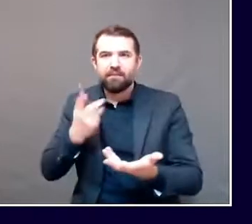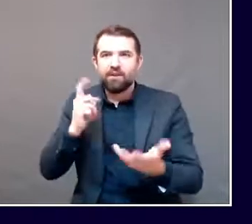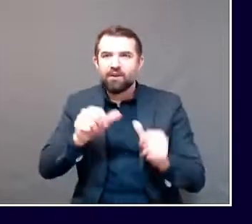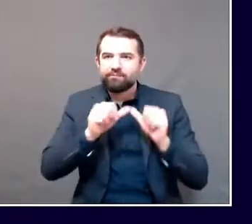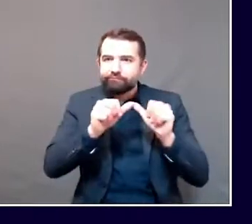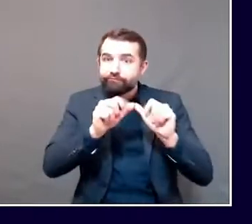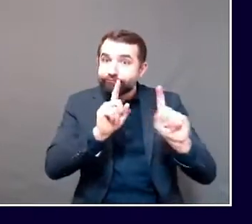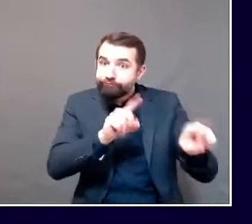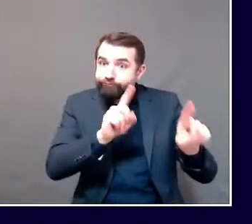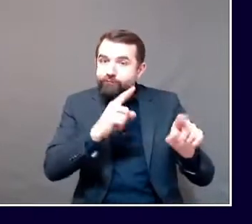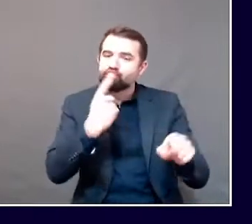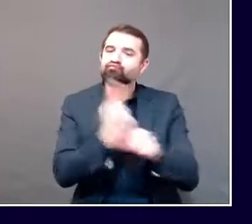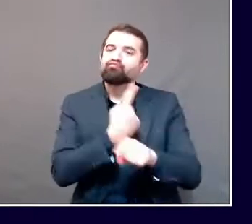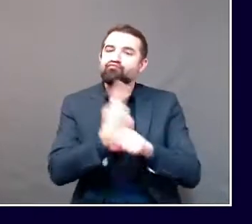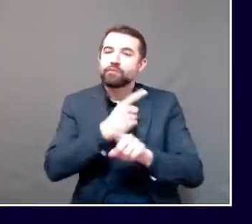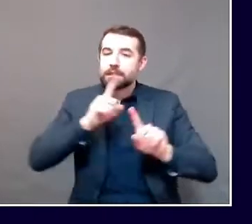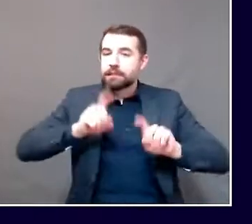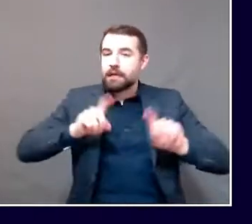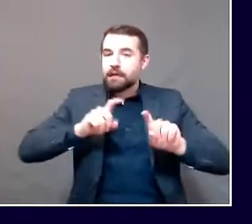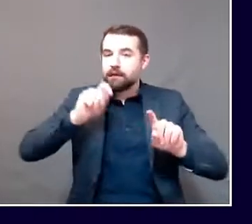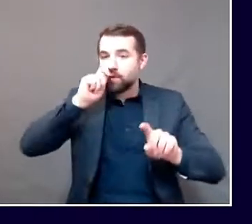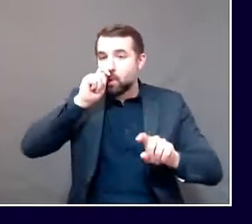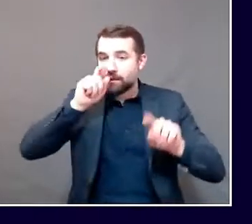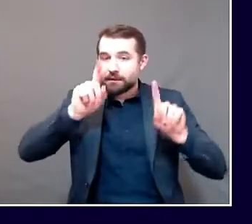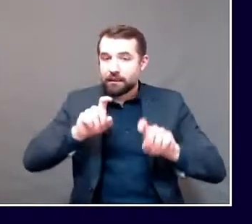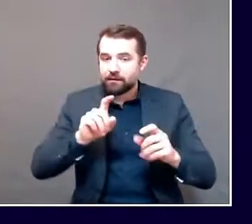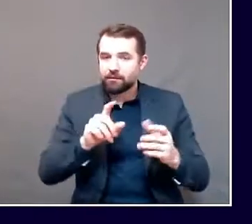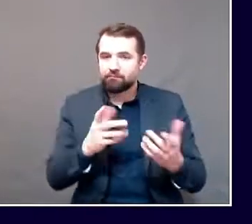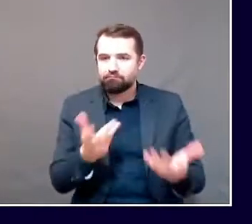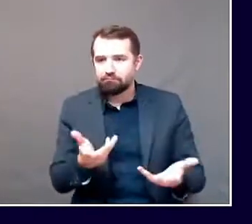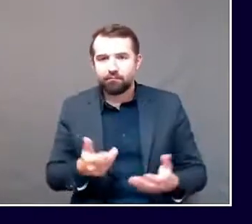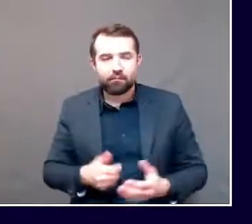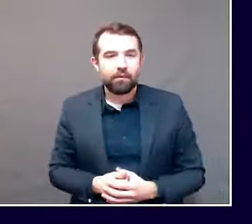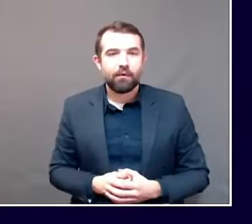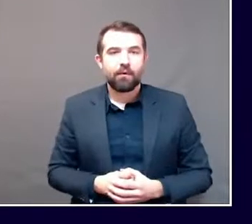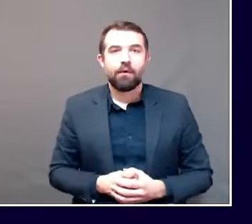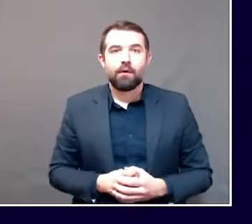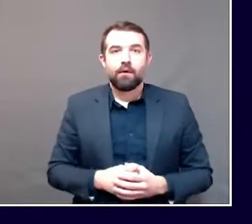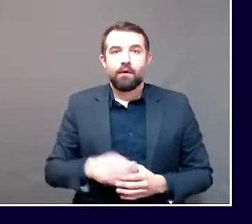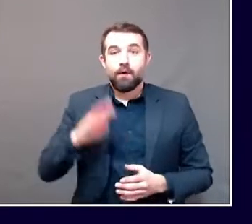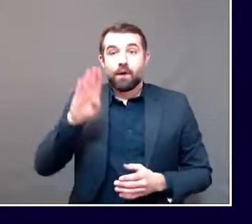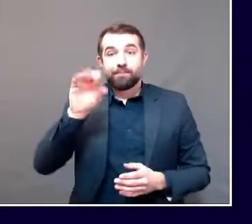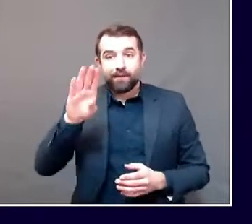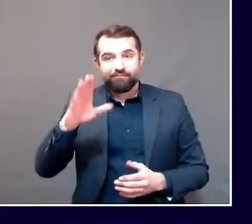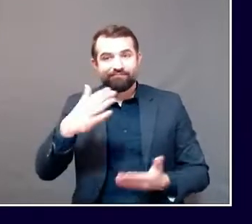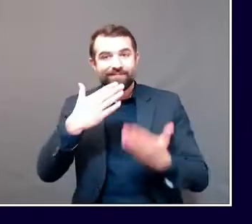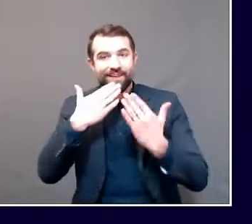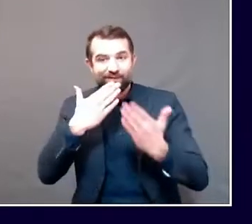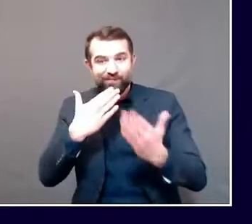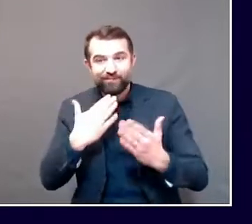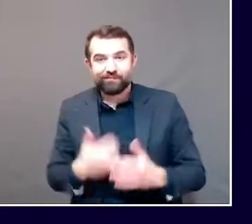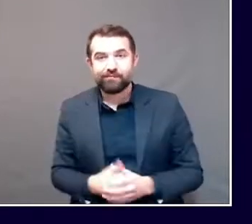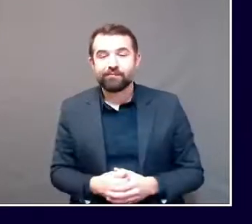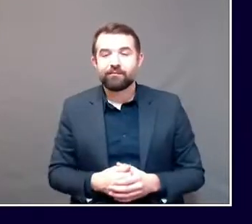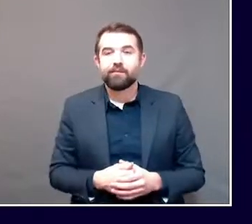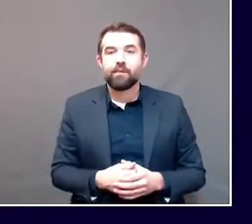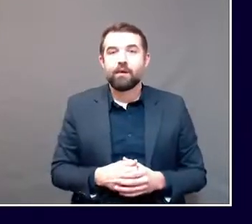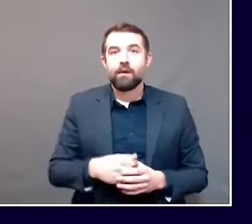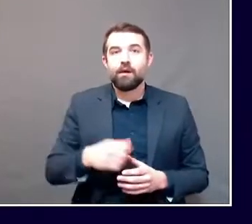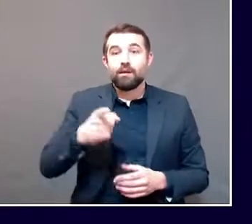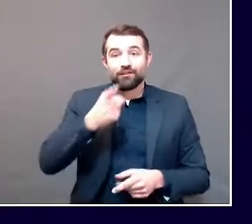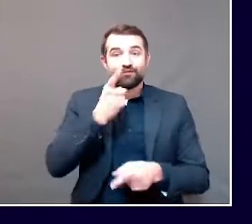currently available here in the state? Sure, Bob. So as Bob noted, in recent weeks, the US FDA granted